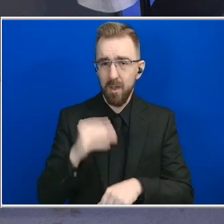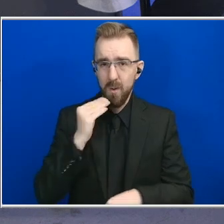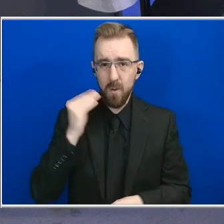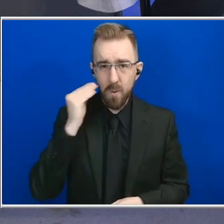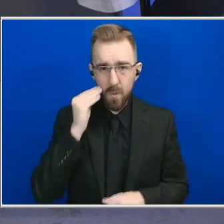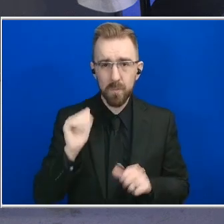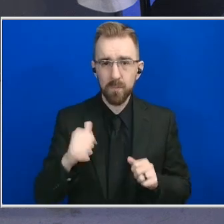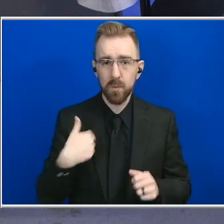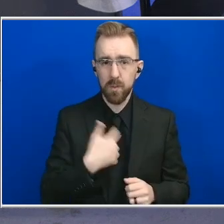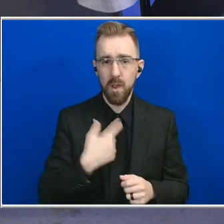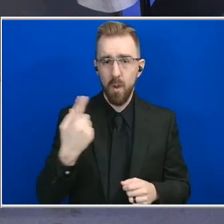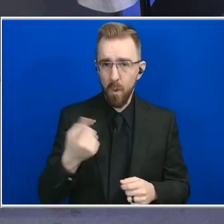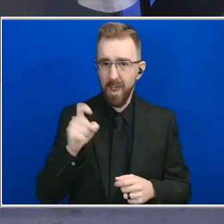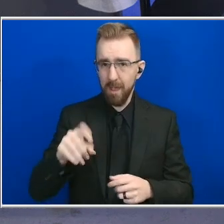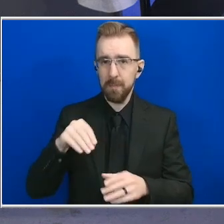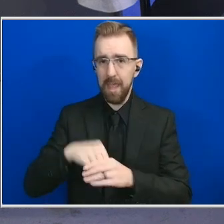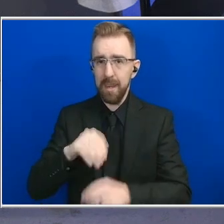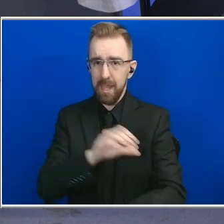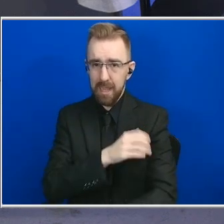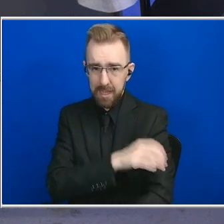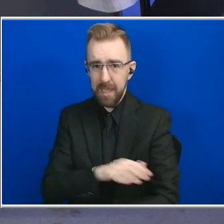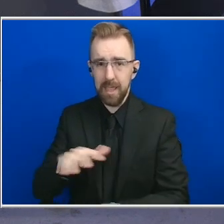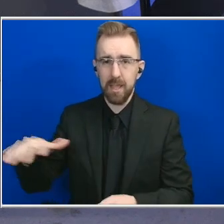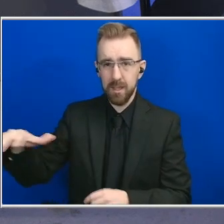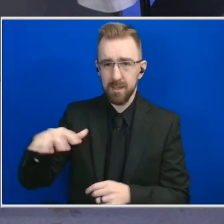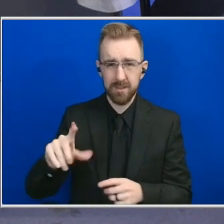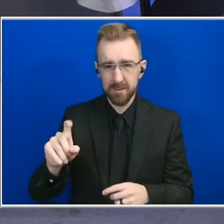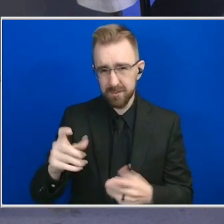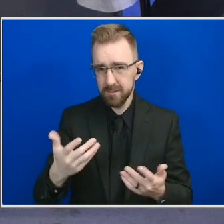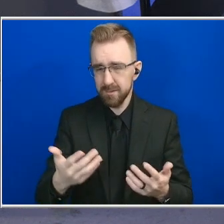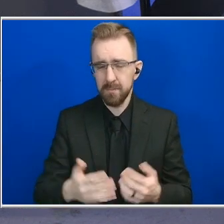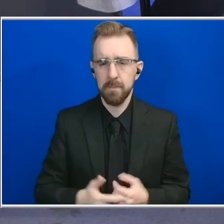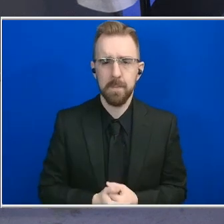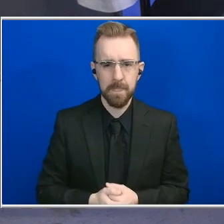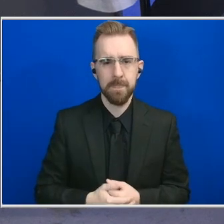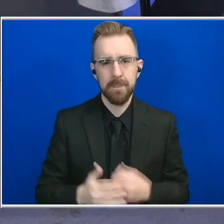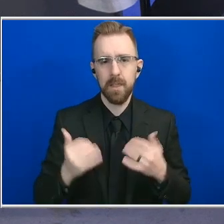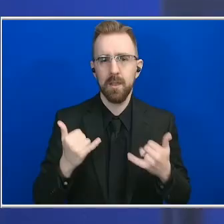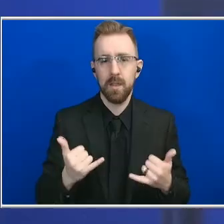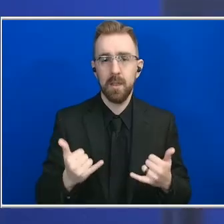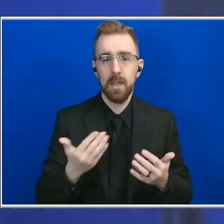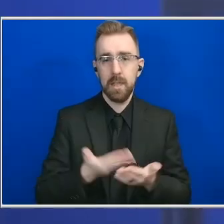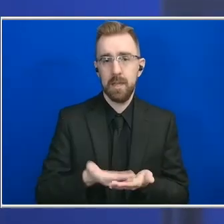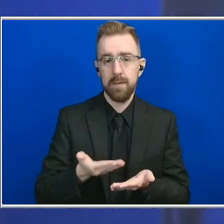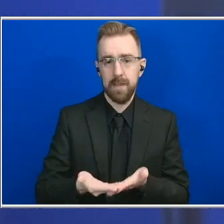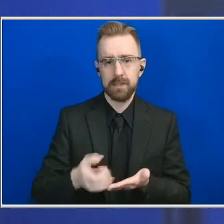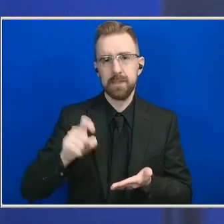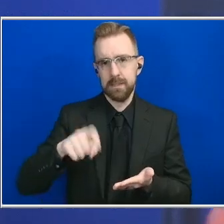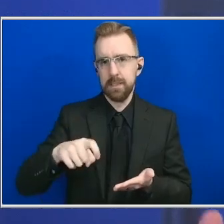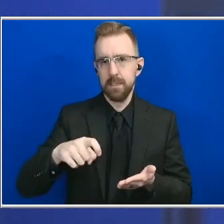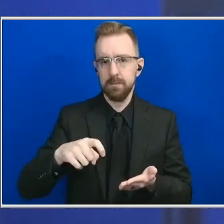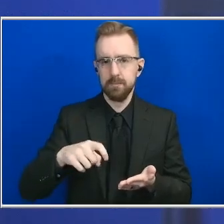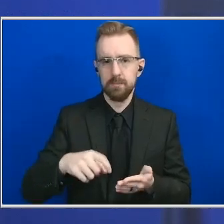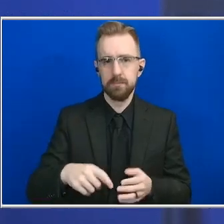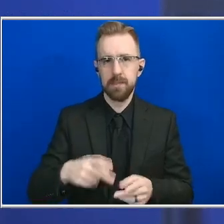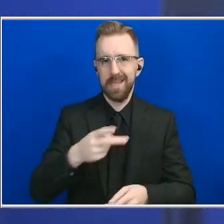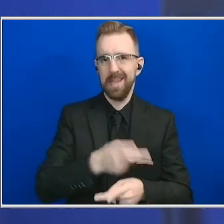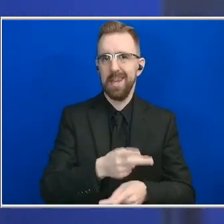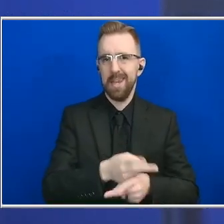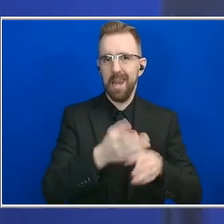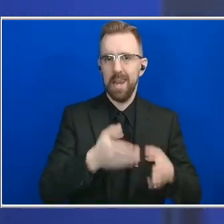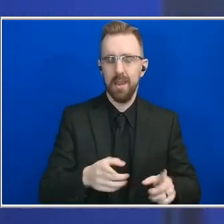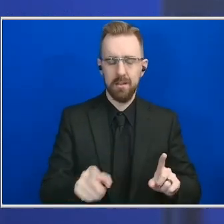in a clinic or someplace offering the therapy? Well, presently devices do need an attendant to help assist because you have to